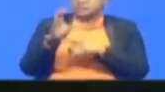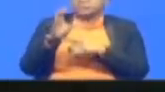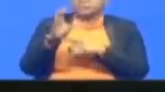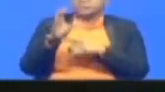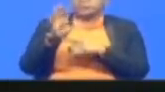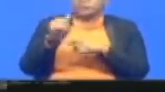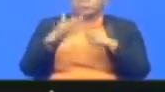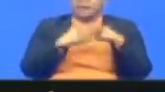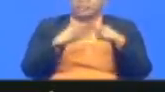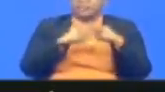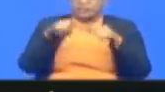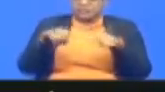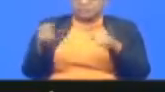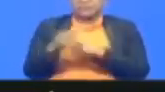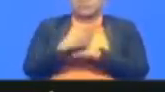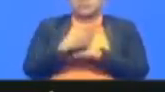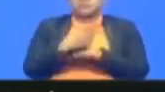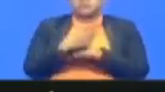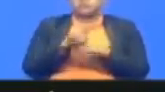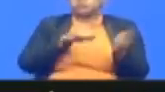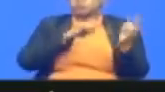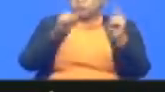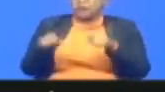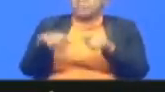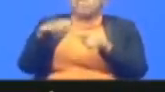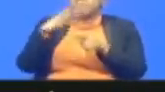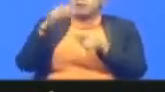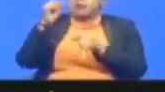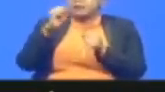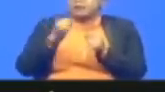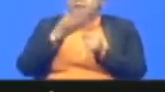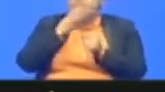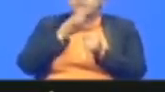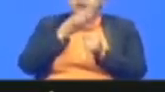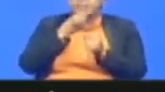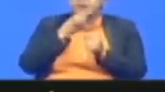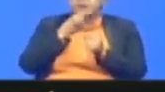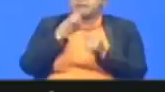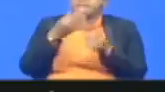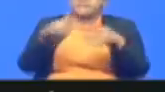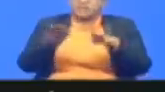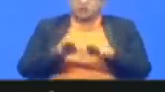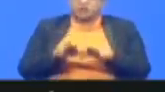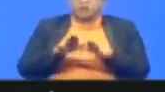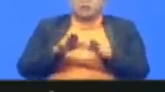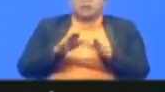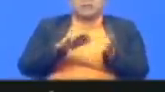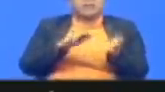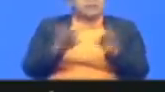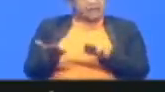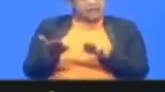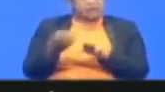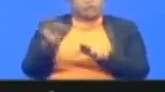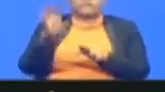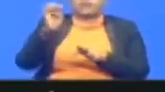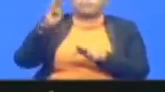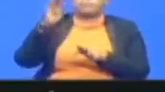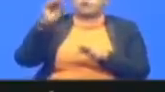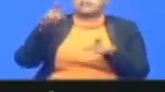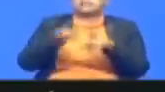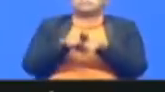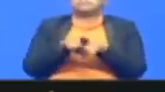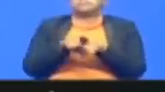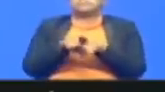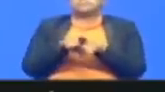the 9th of this month to attend their grandfather's funeral. He died of Ebola. All the other Congolese family members have